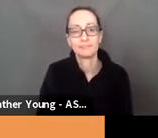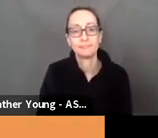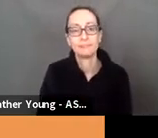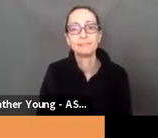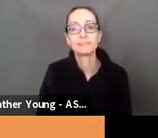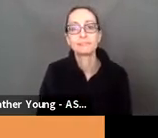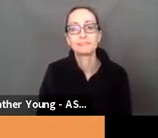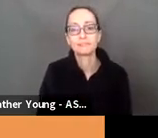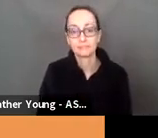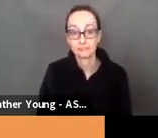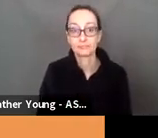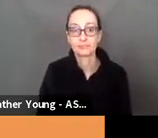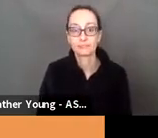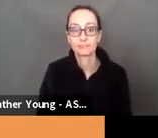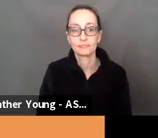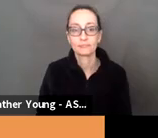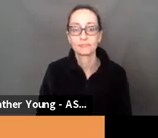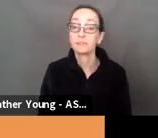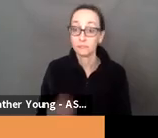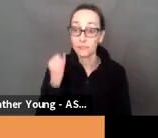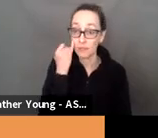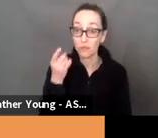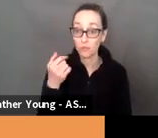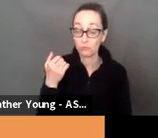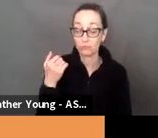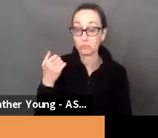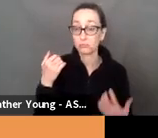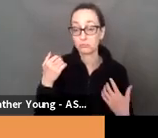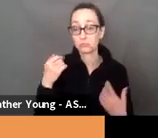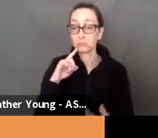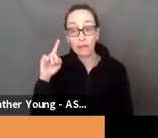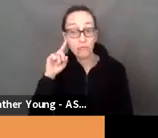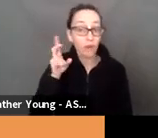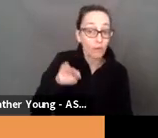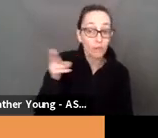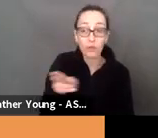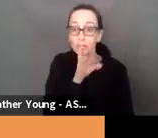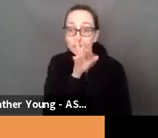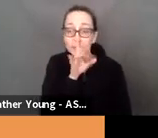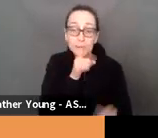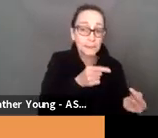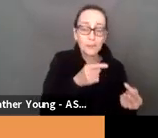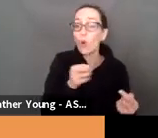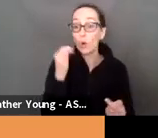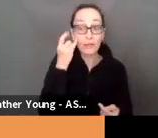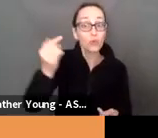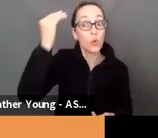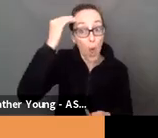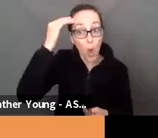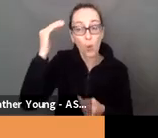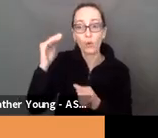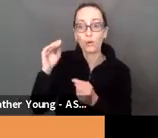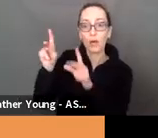All righty. So if you do have a hearing or speech challenge that you're living with, or someone you know is living